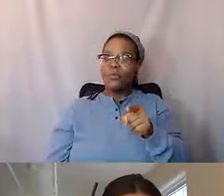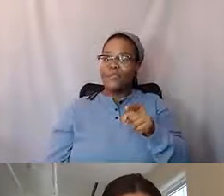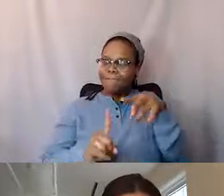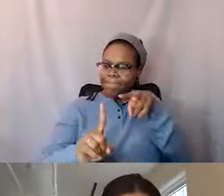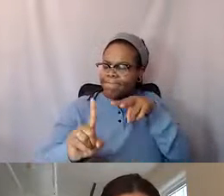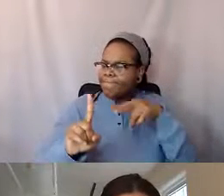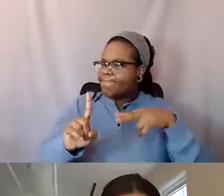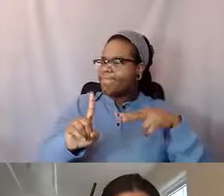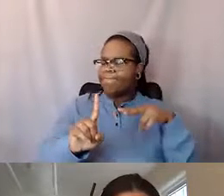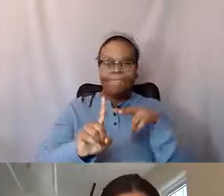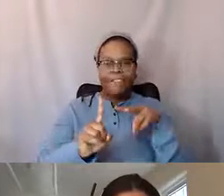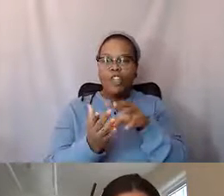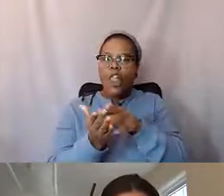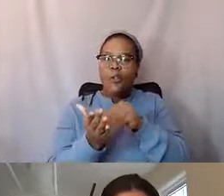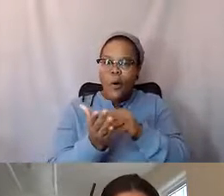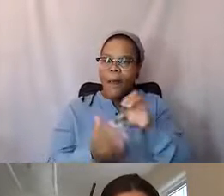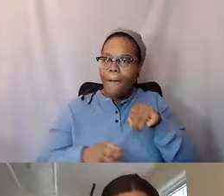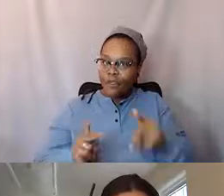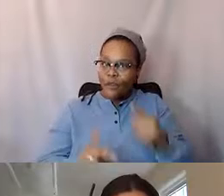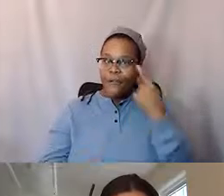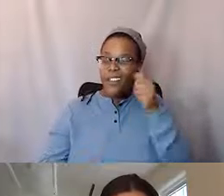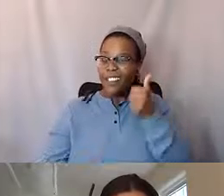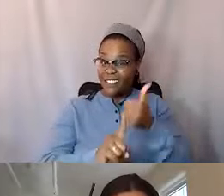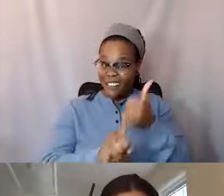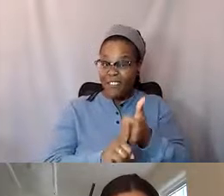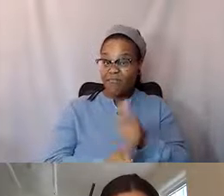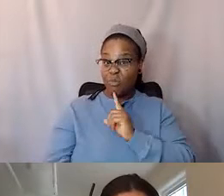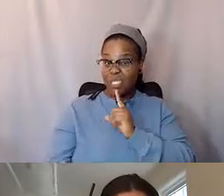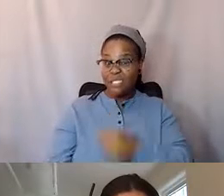a learning opportunity for yourself, really.